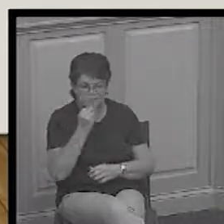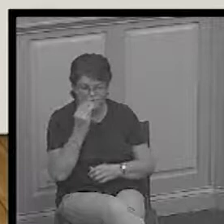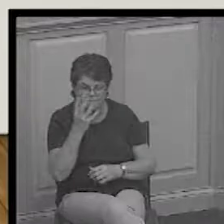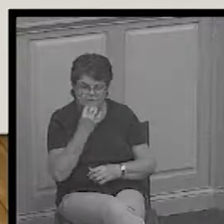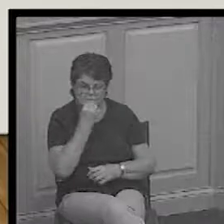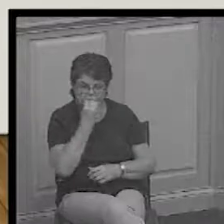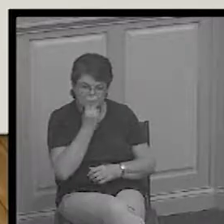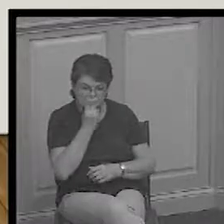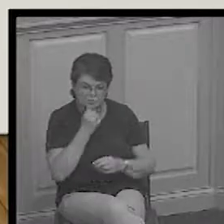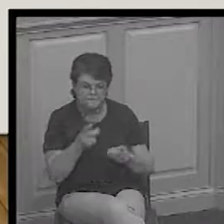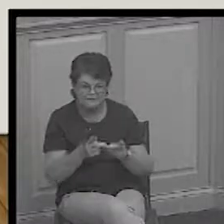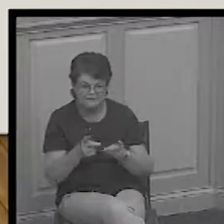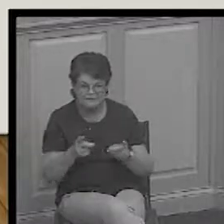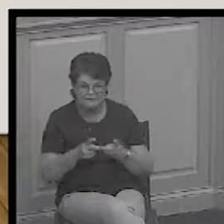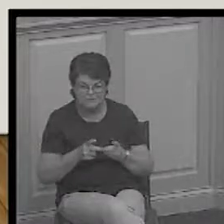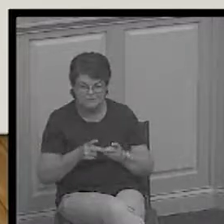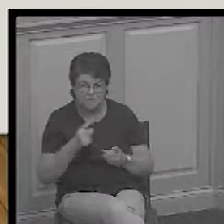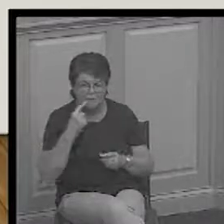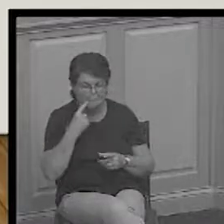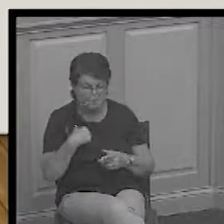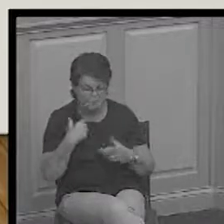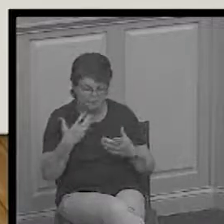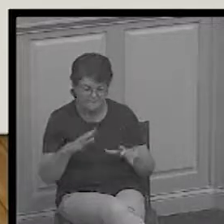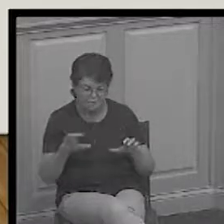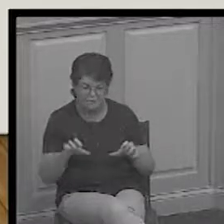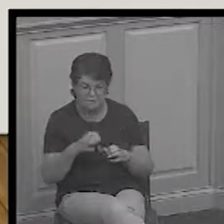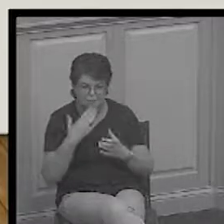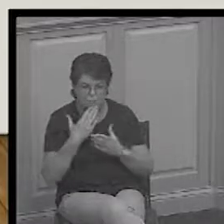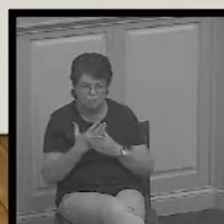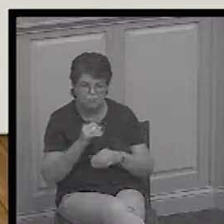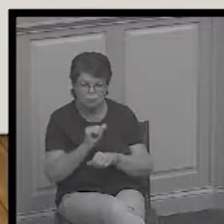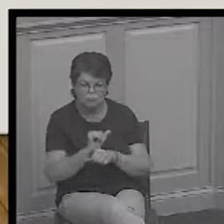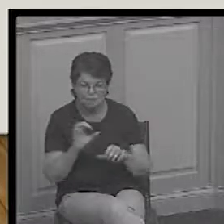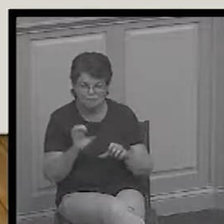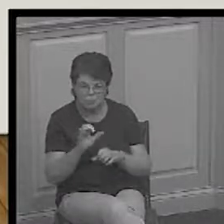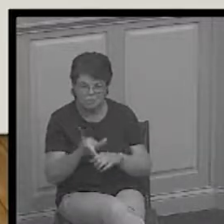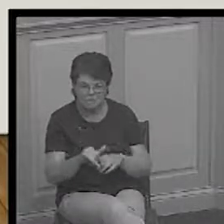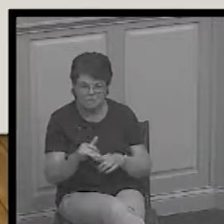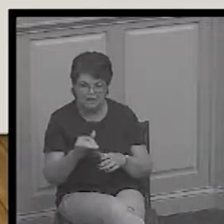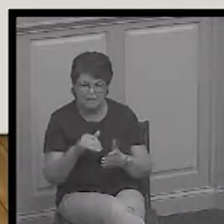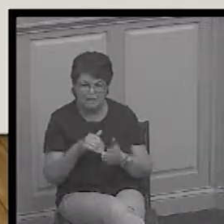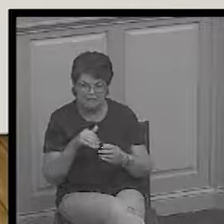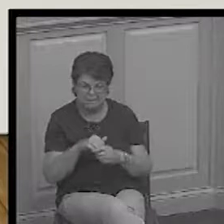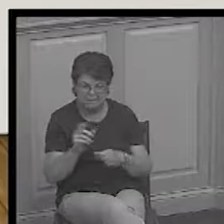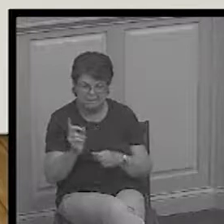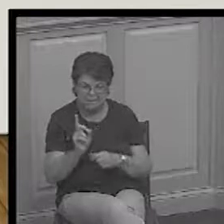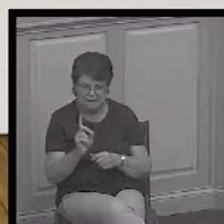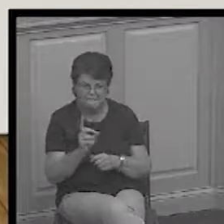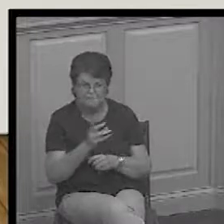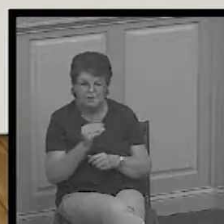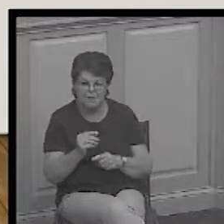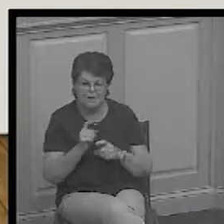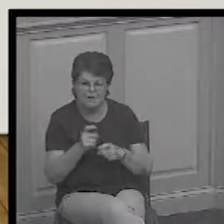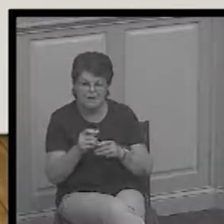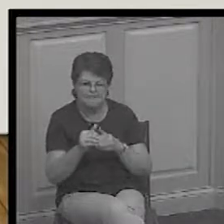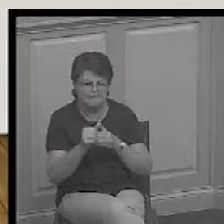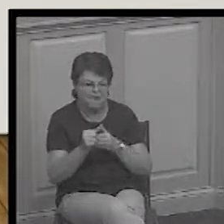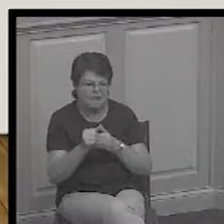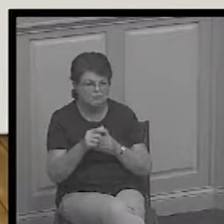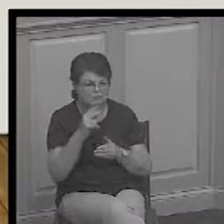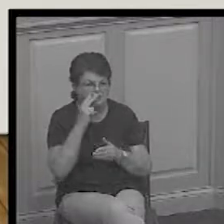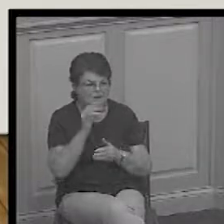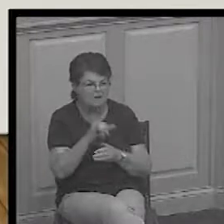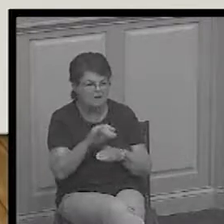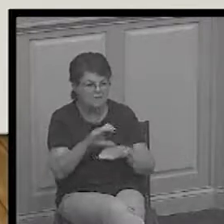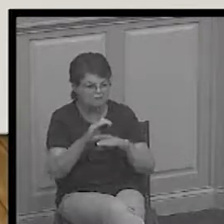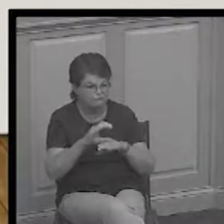district. And I think we've done a great job here in Danville of doing that. And it's also to give guidance. You'll see this